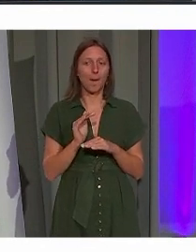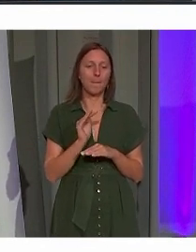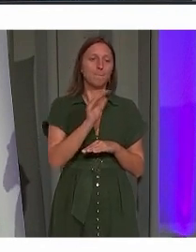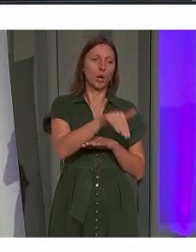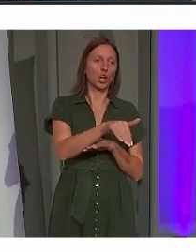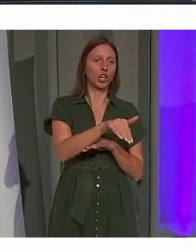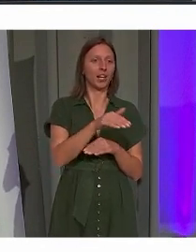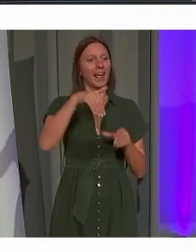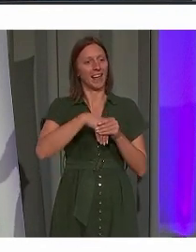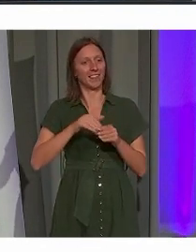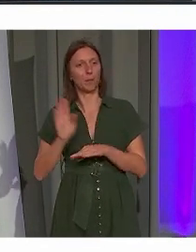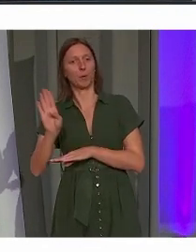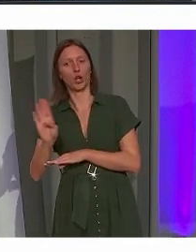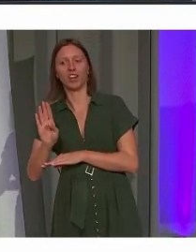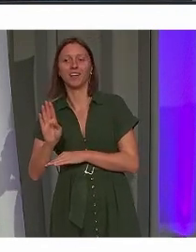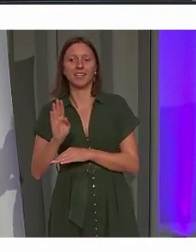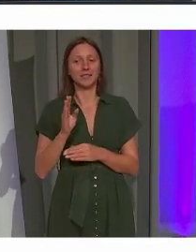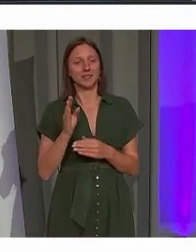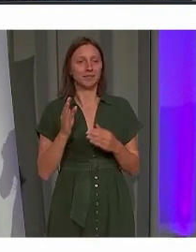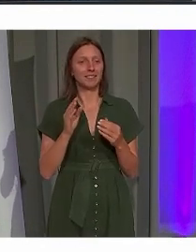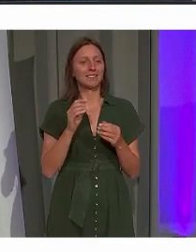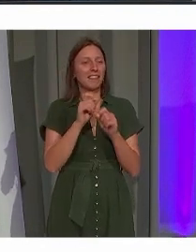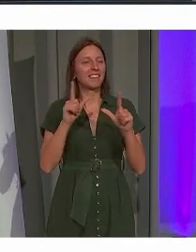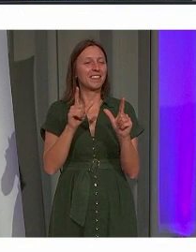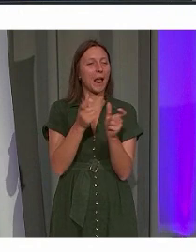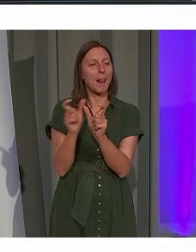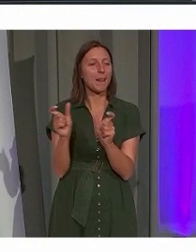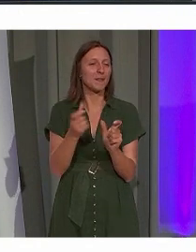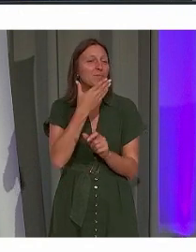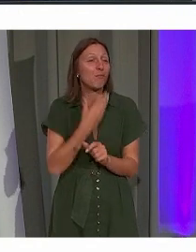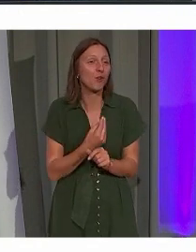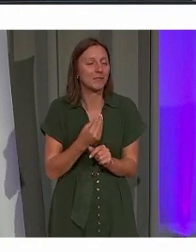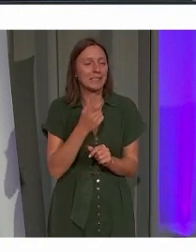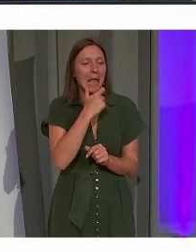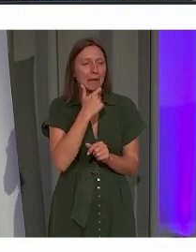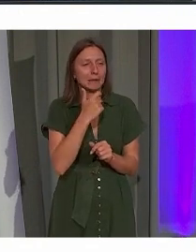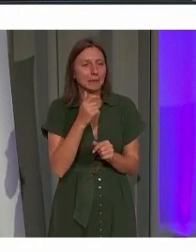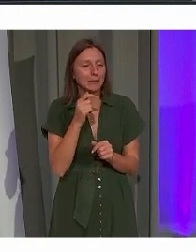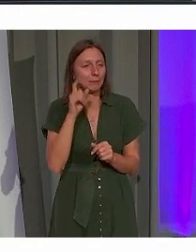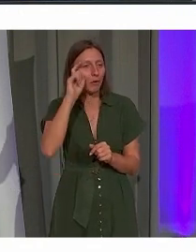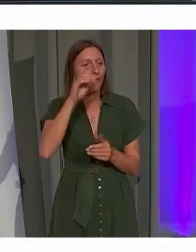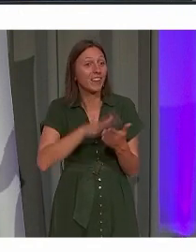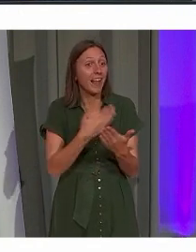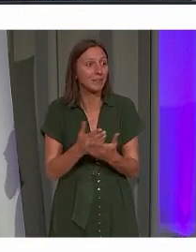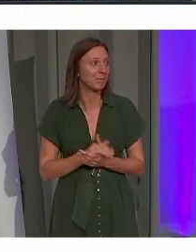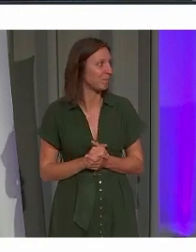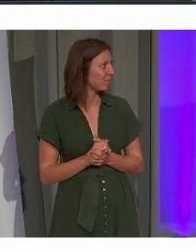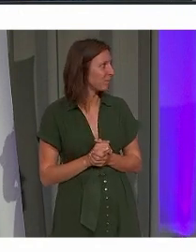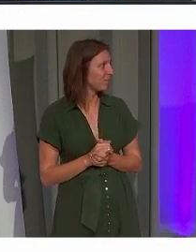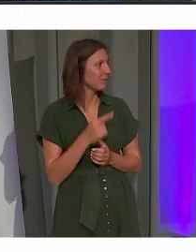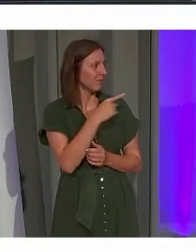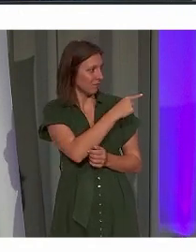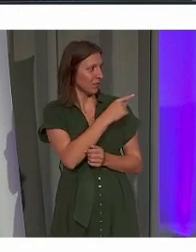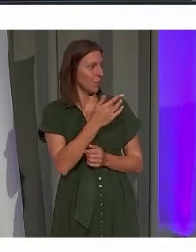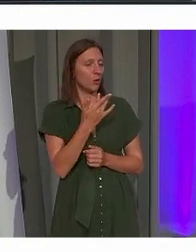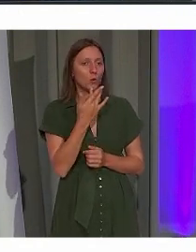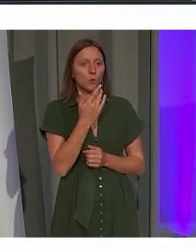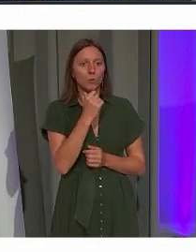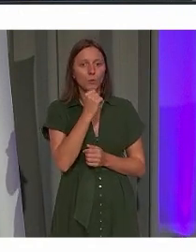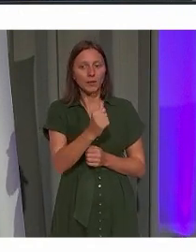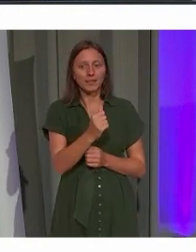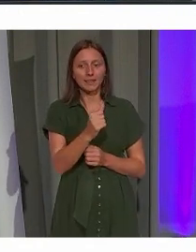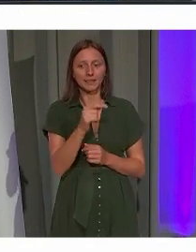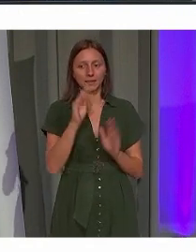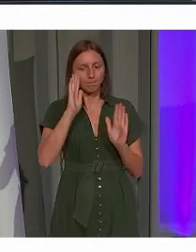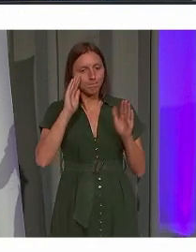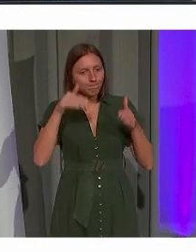bridge. In Dutch we say a bridge on Bruges, so it's two words that are very similar. It's a nice